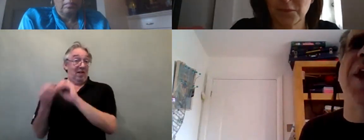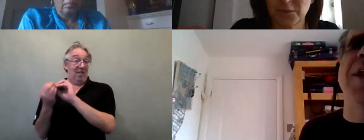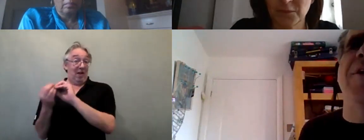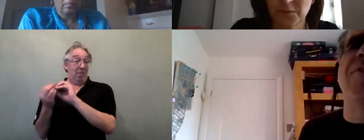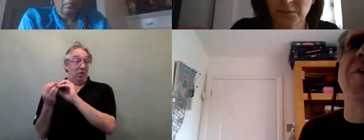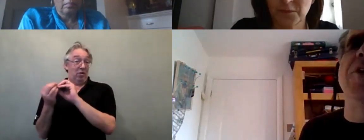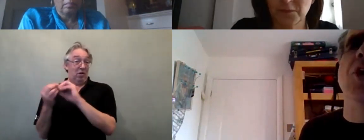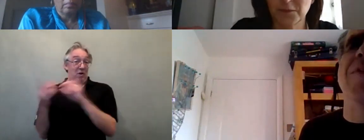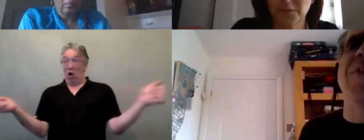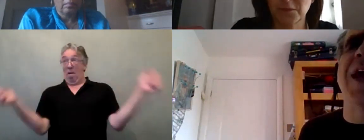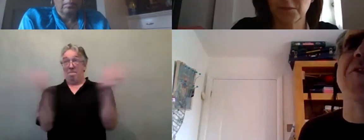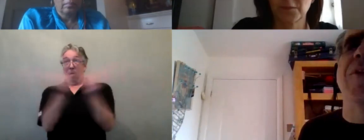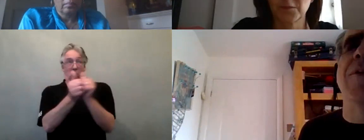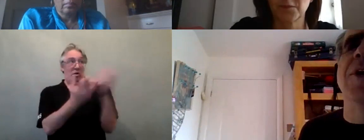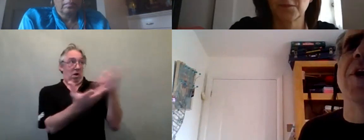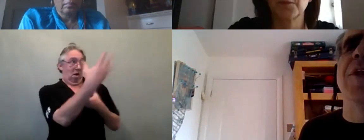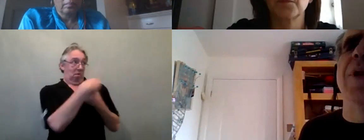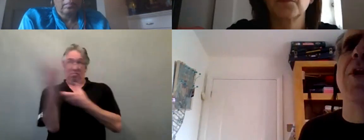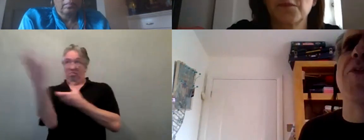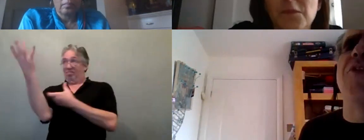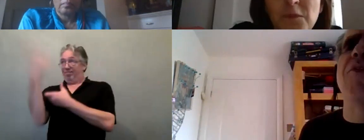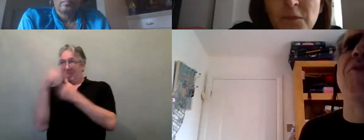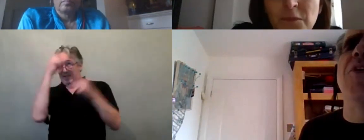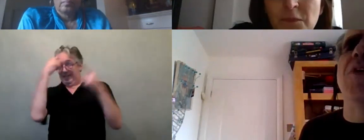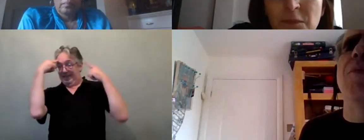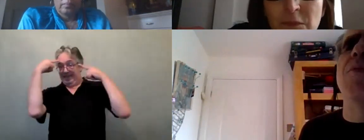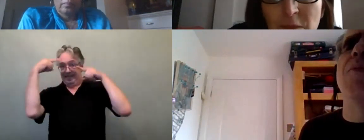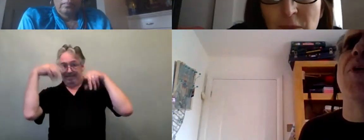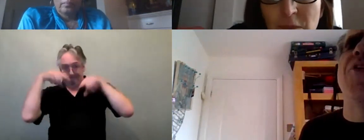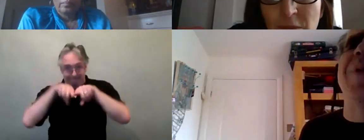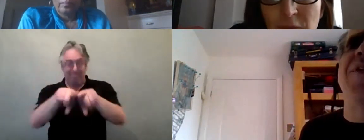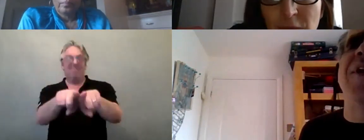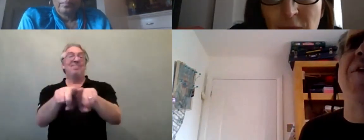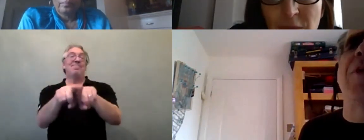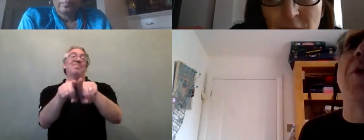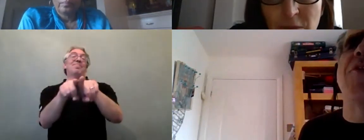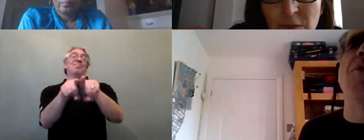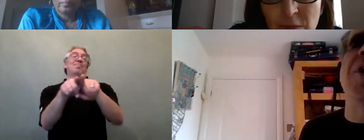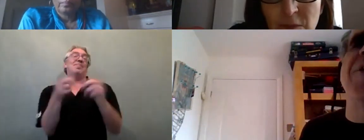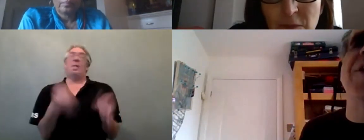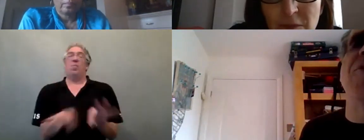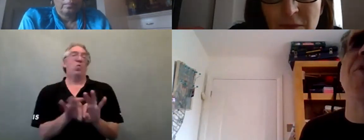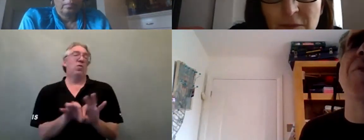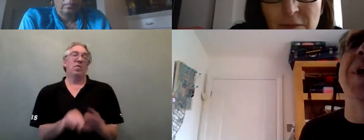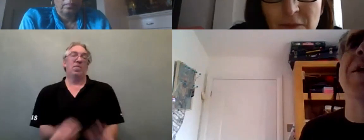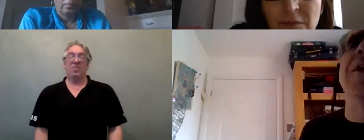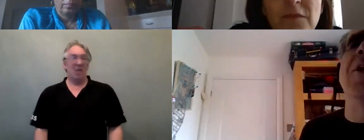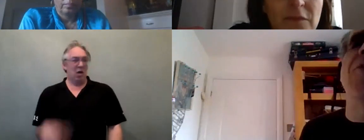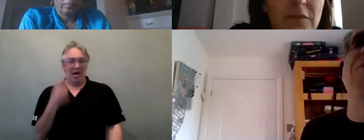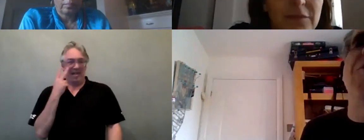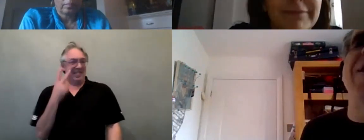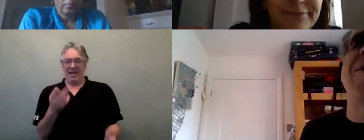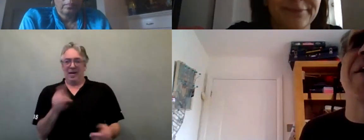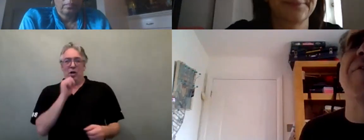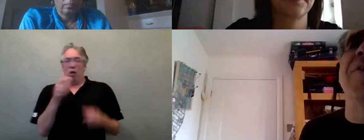don't see enough unification. There are lots of possibilities. There are lots of organizations doing